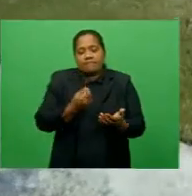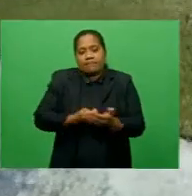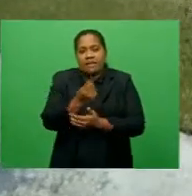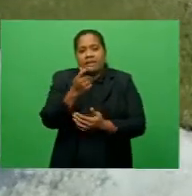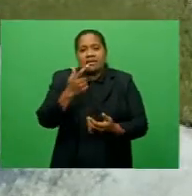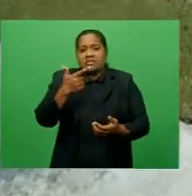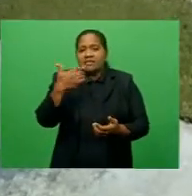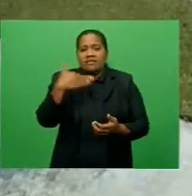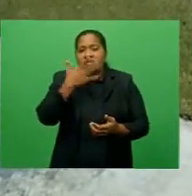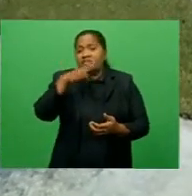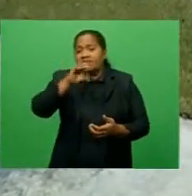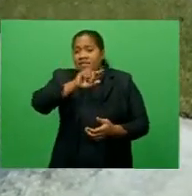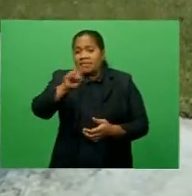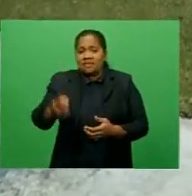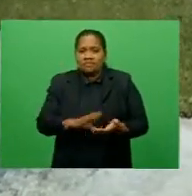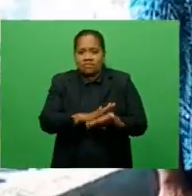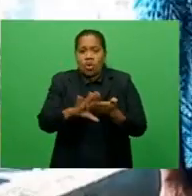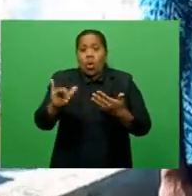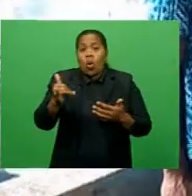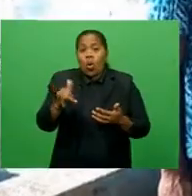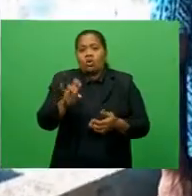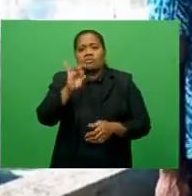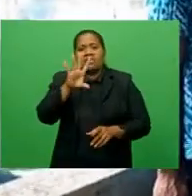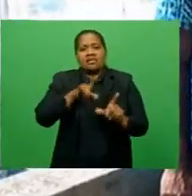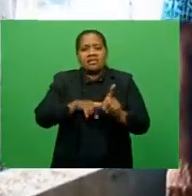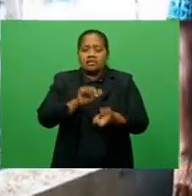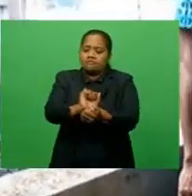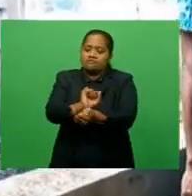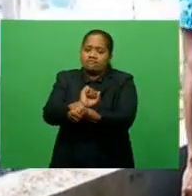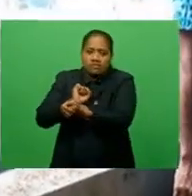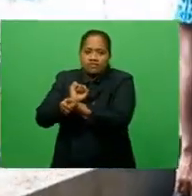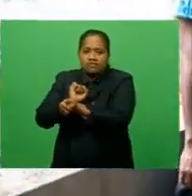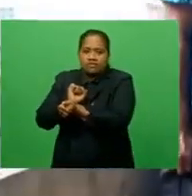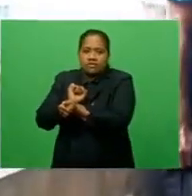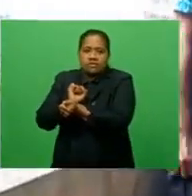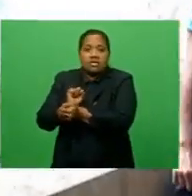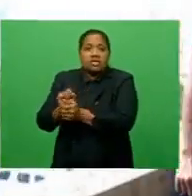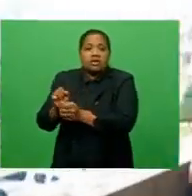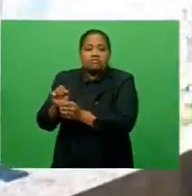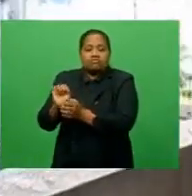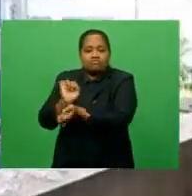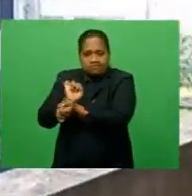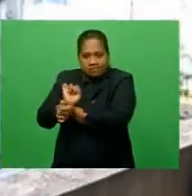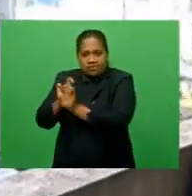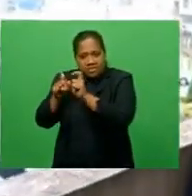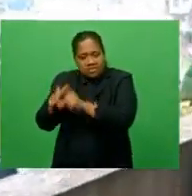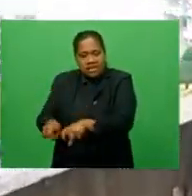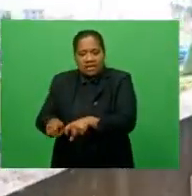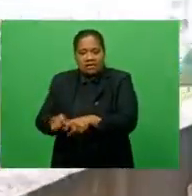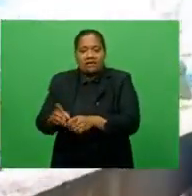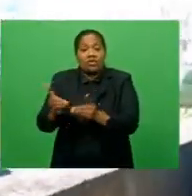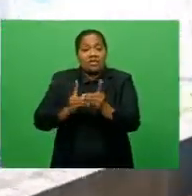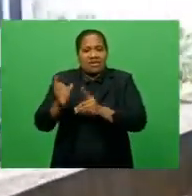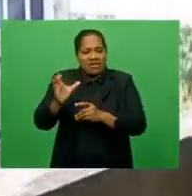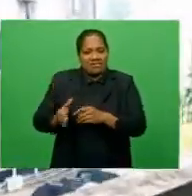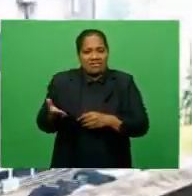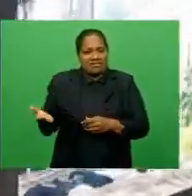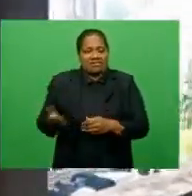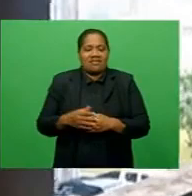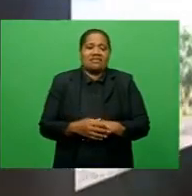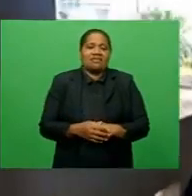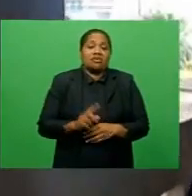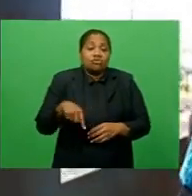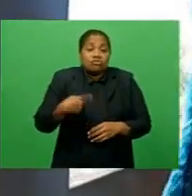$750,000 or a term of up to 10 years imprisonment for its directors. The trial continues tomorrow. Apinisawa